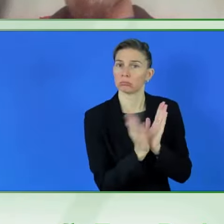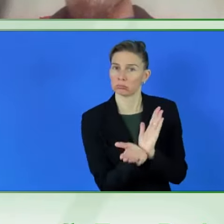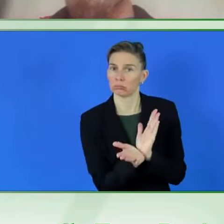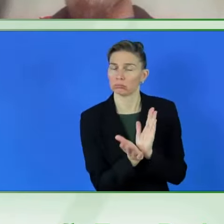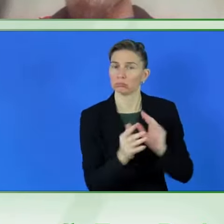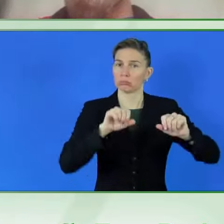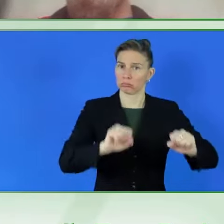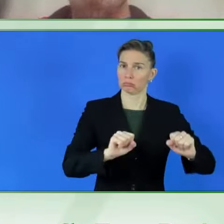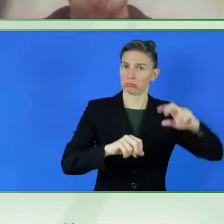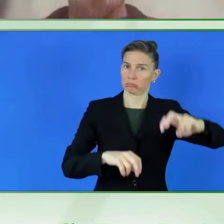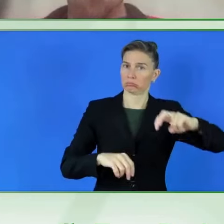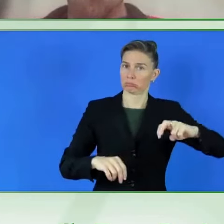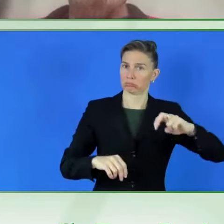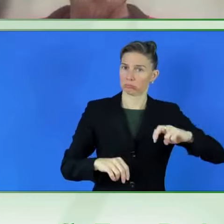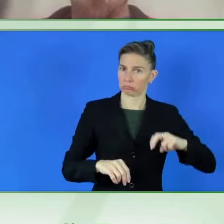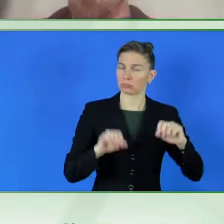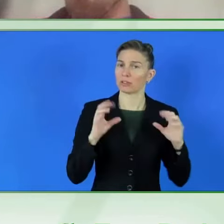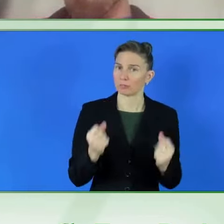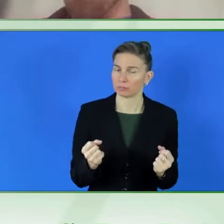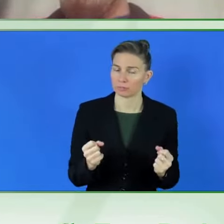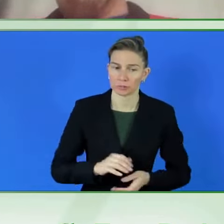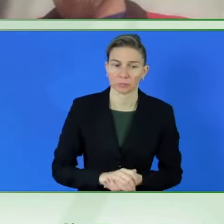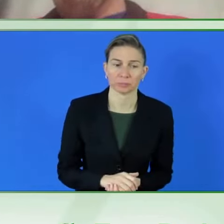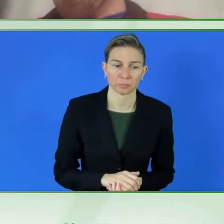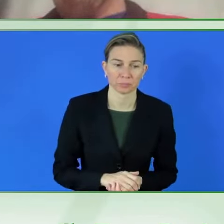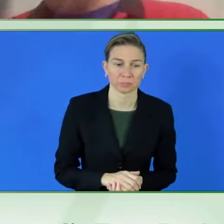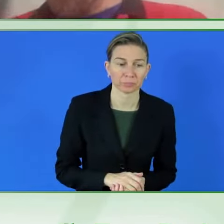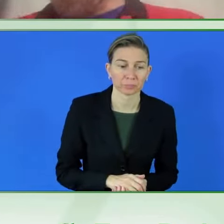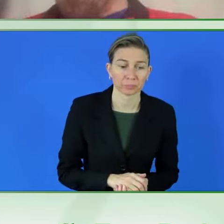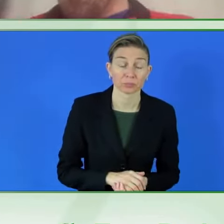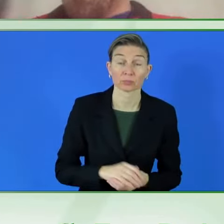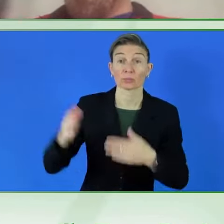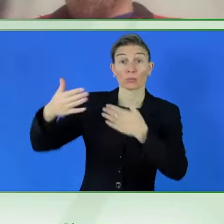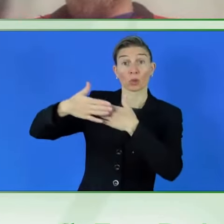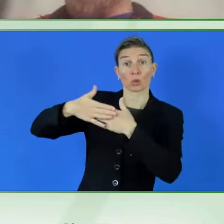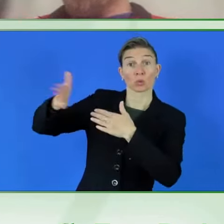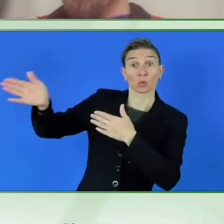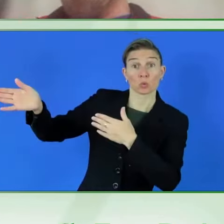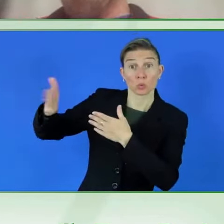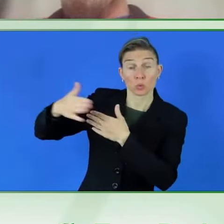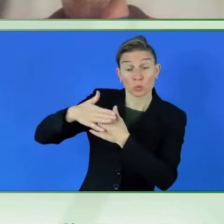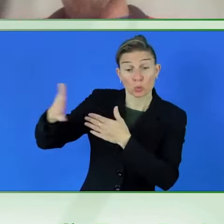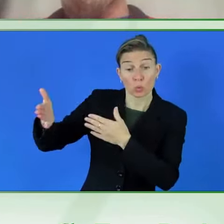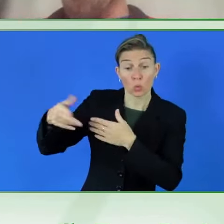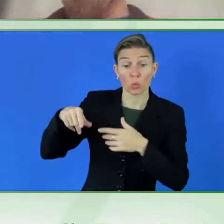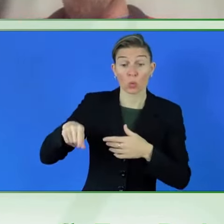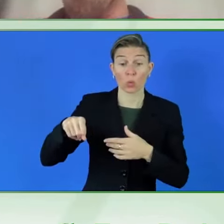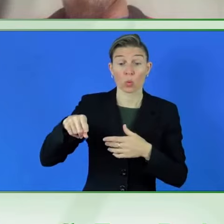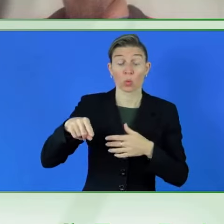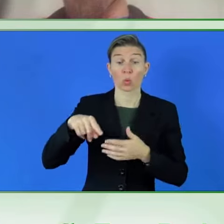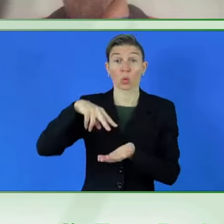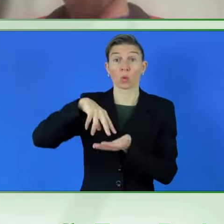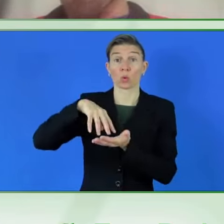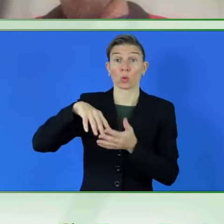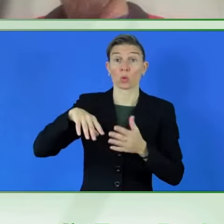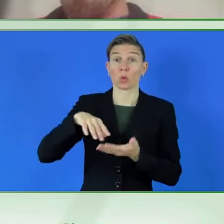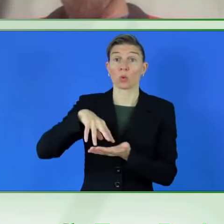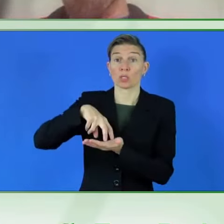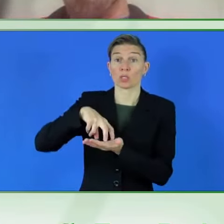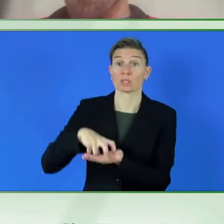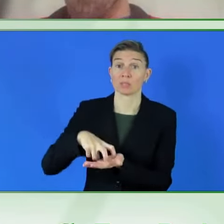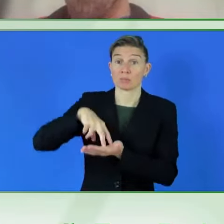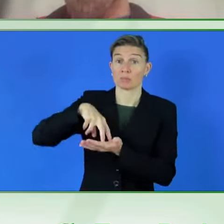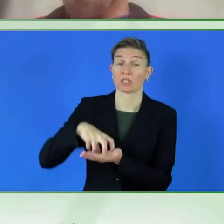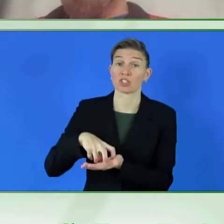The controls for the door and for the suspension and seats are all operated by the driver and they're